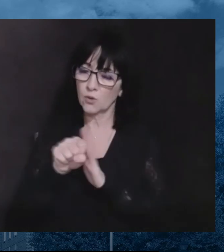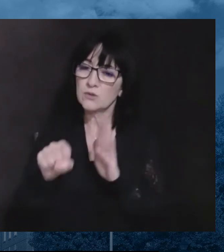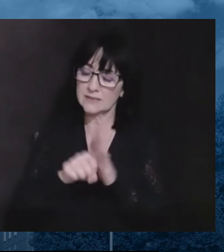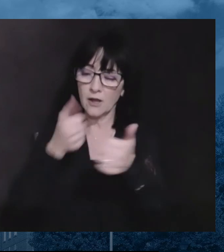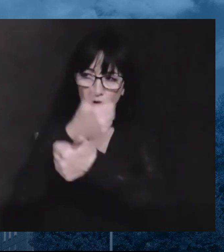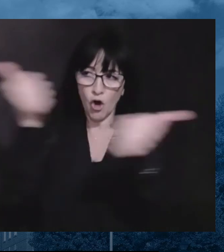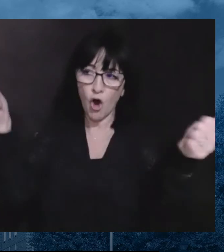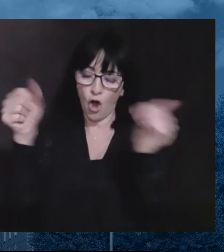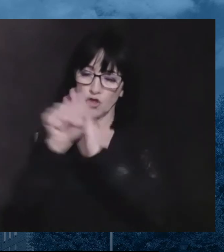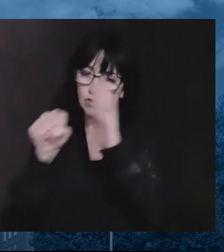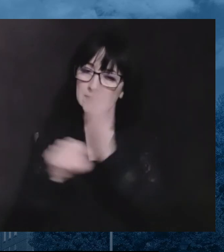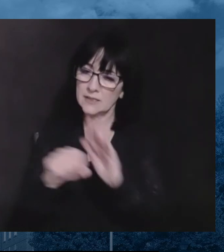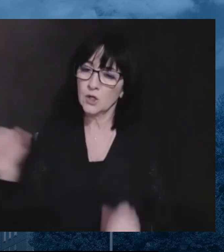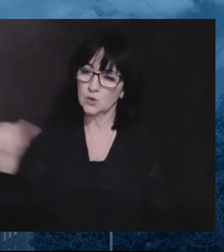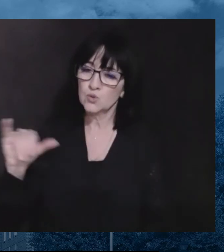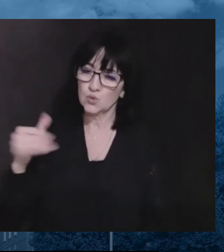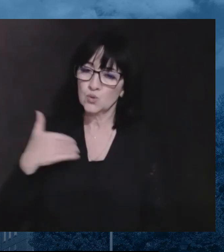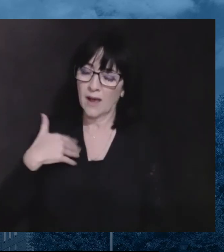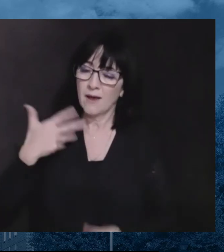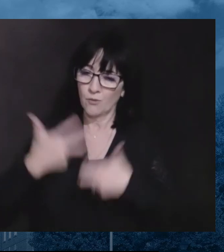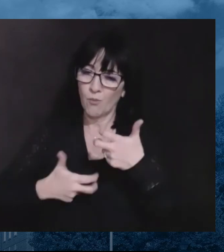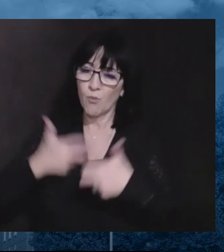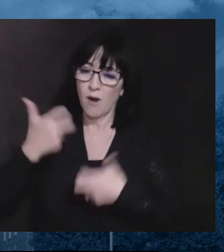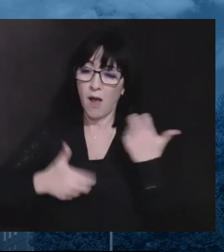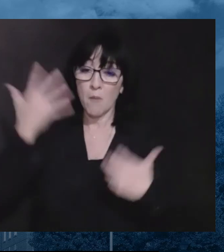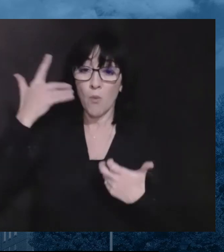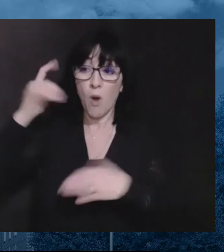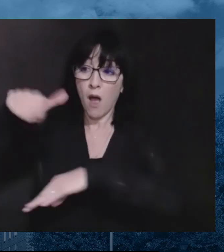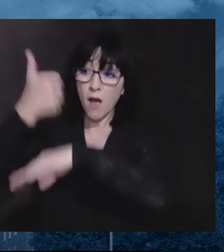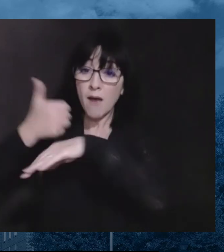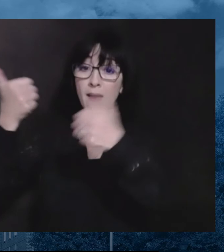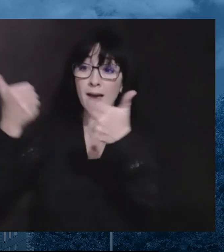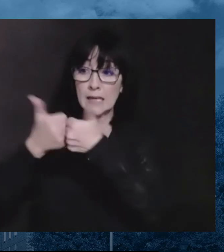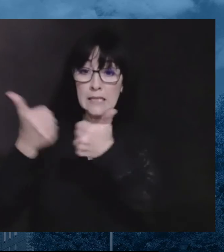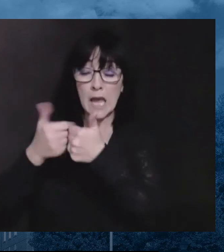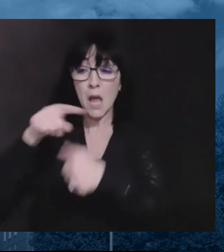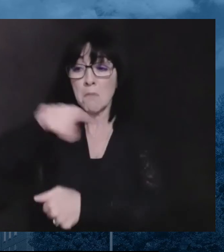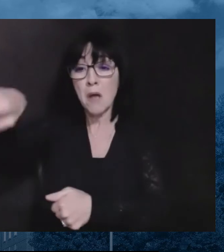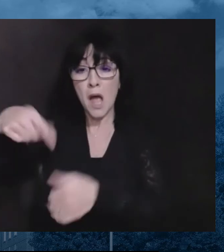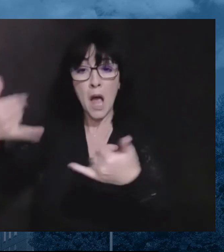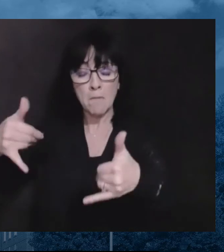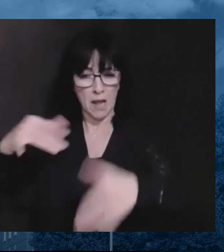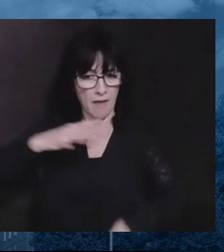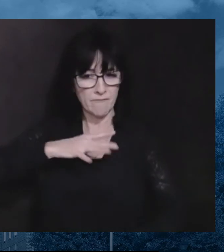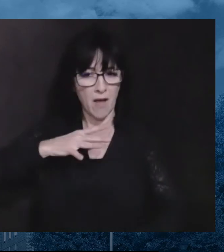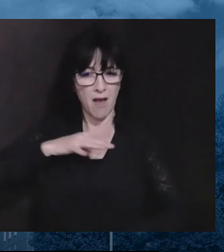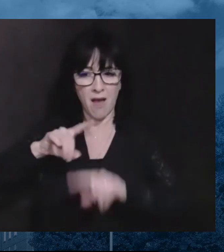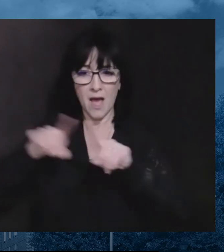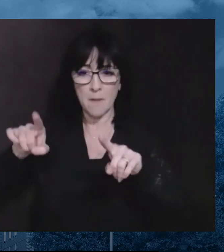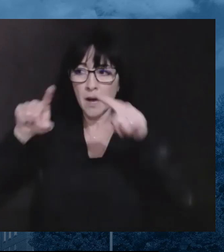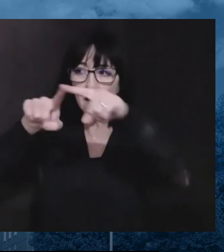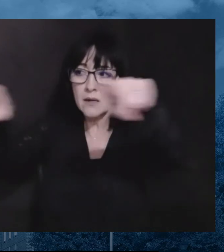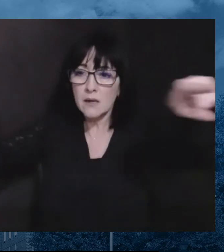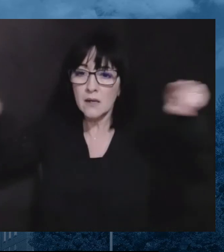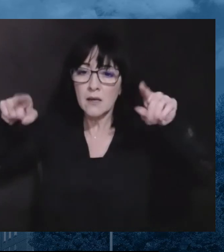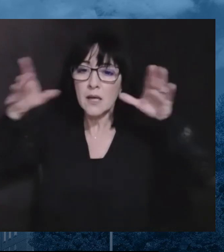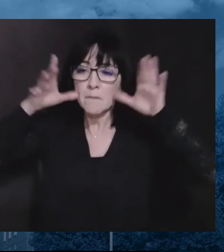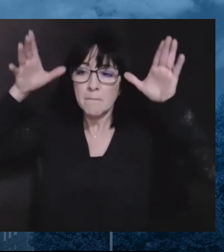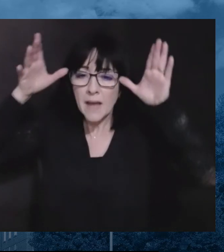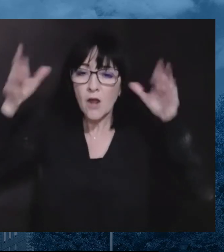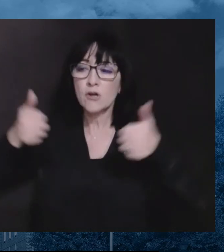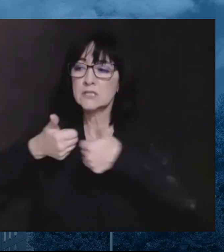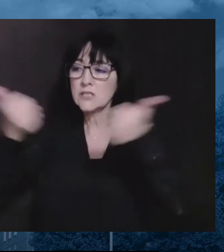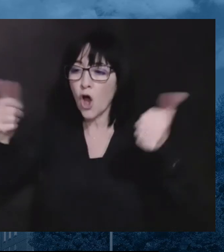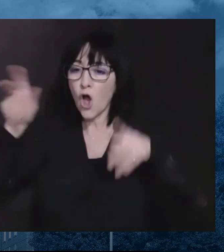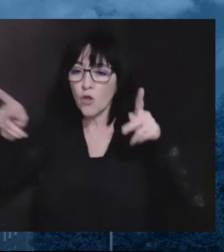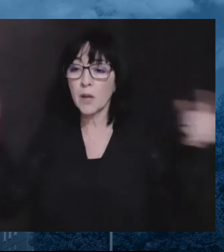one another about that. And it does illustrate the difference between controlled environments and non-controlled environments,